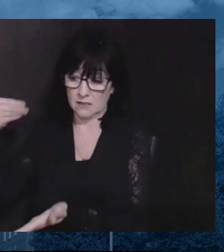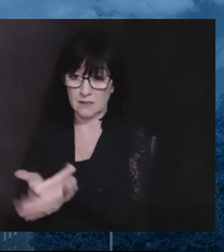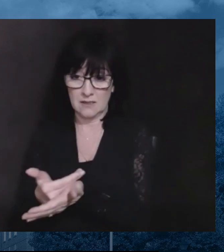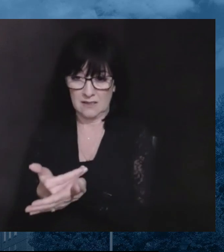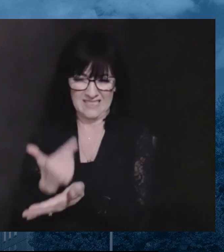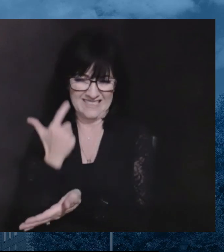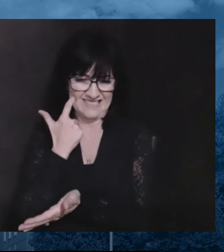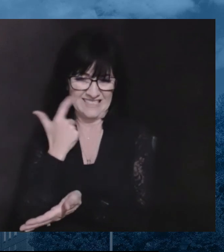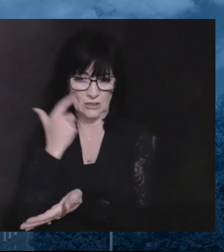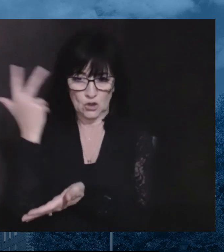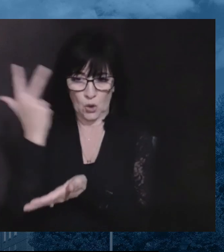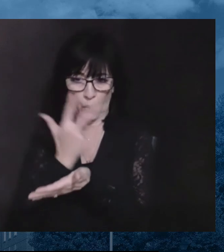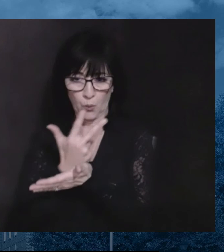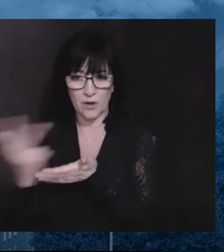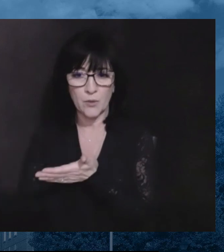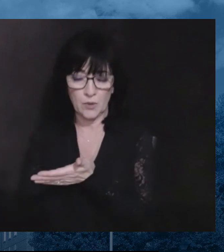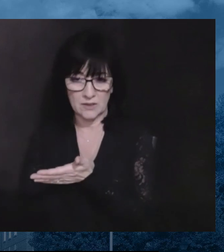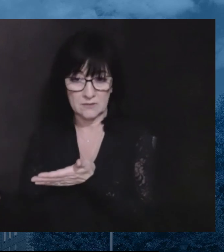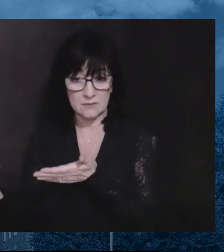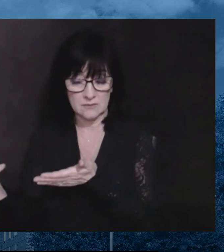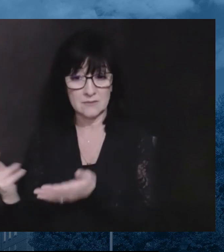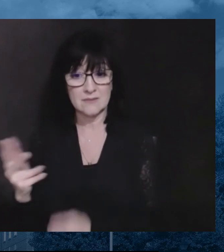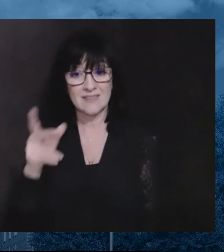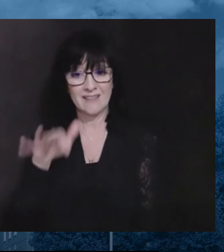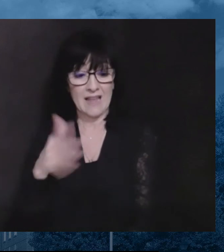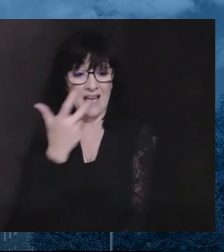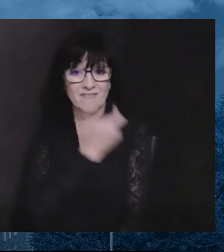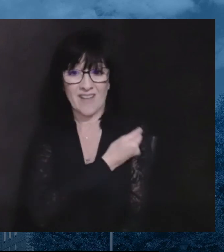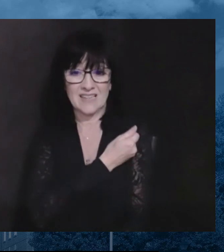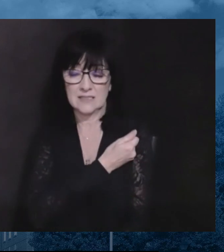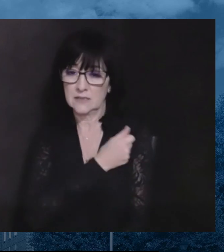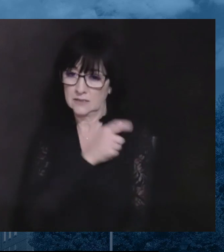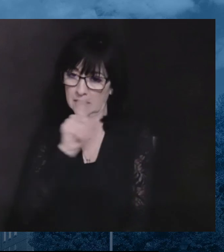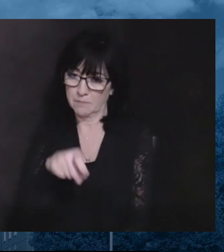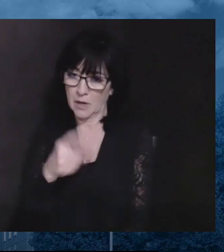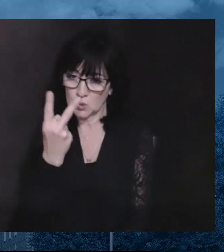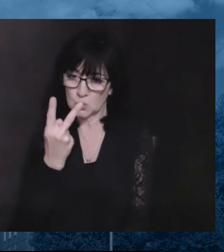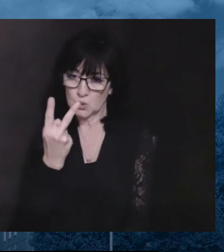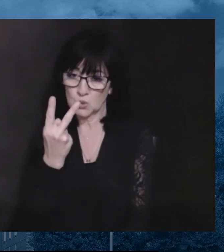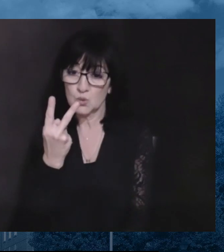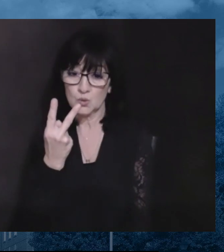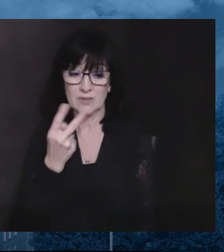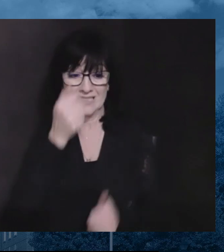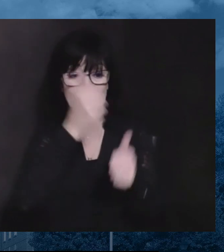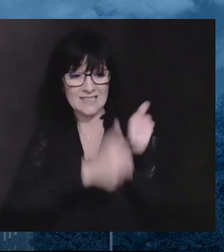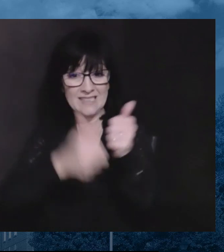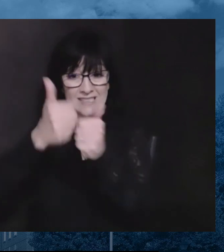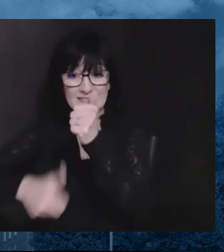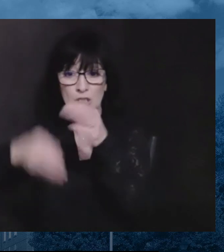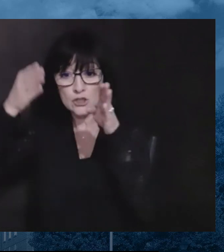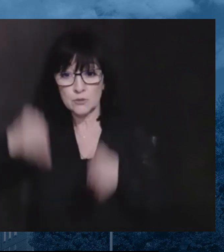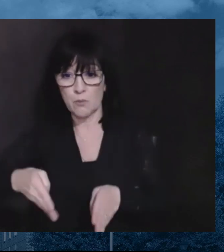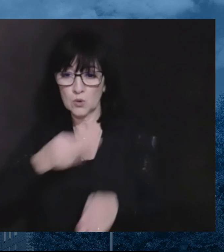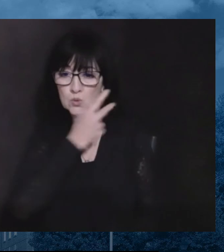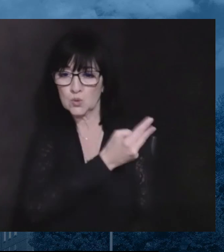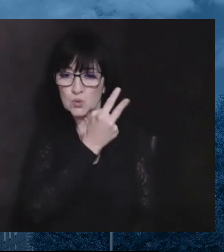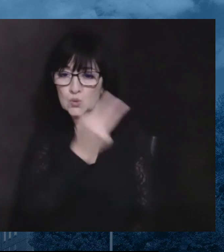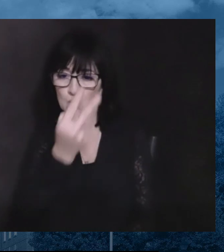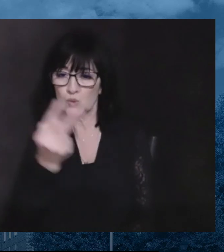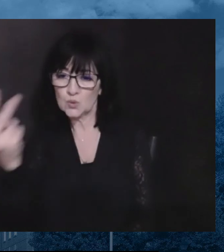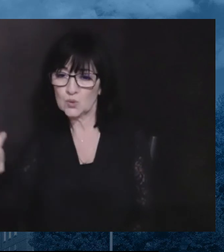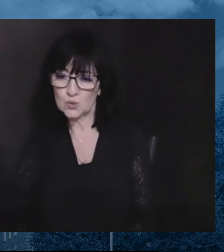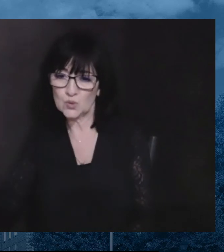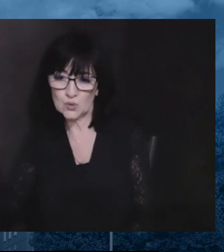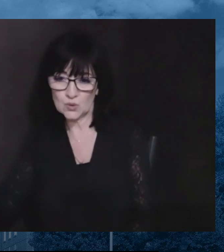now. But certainly it is very important to get those who work in funeral services,